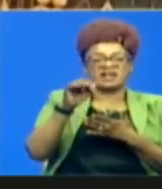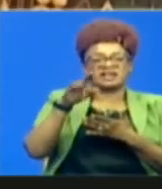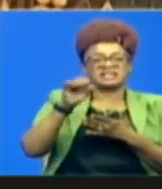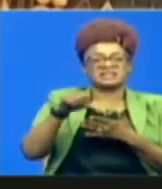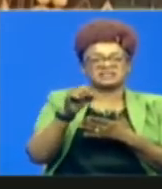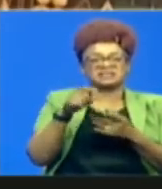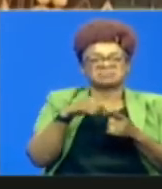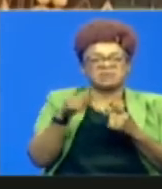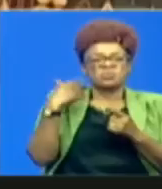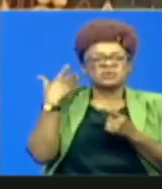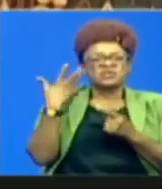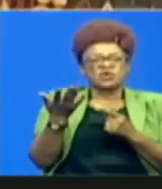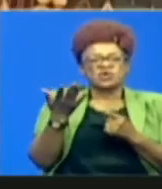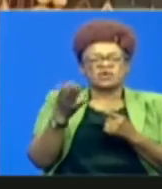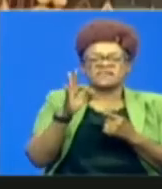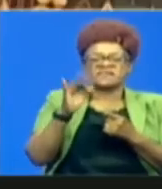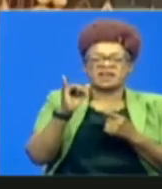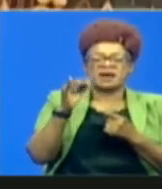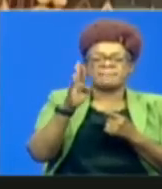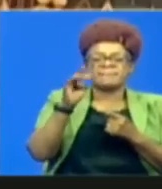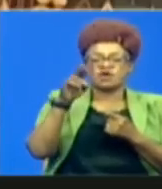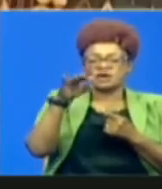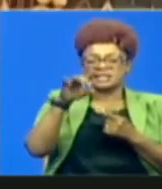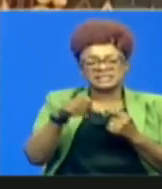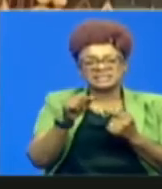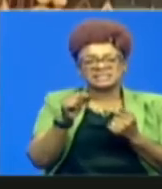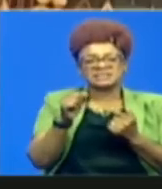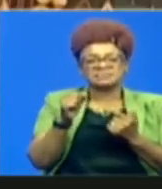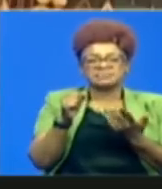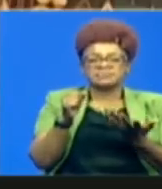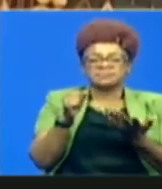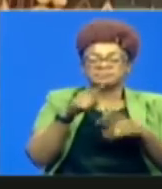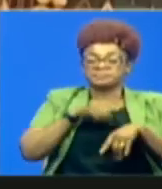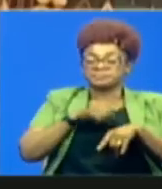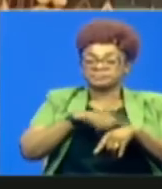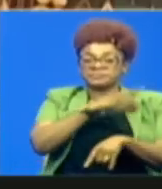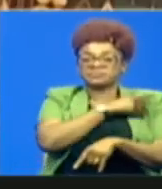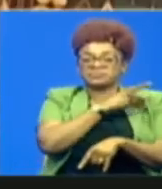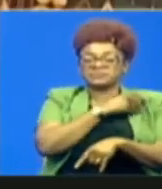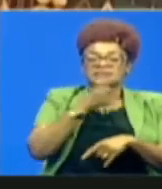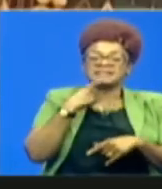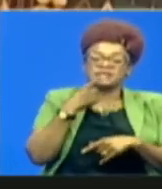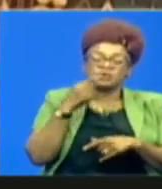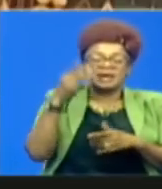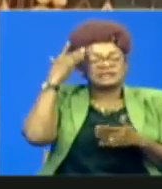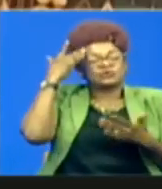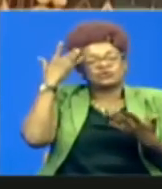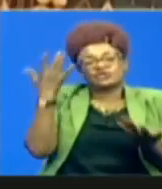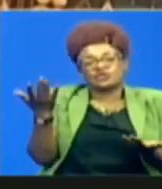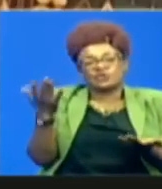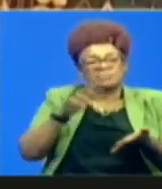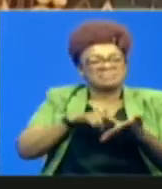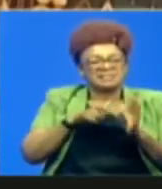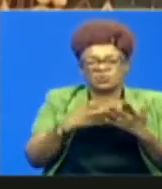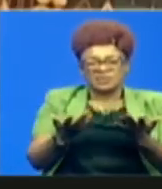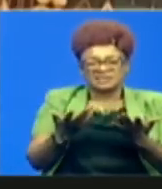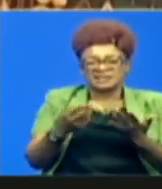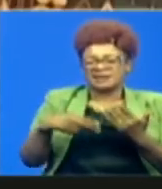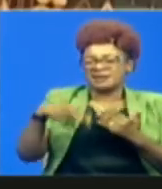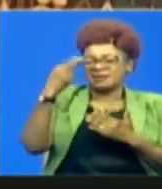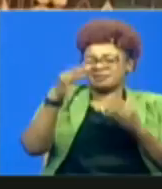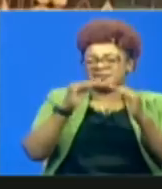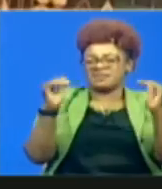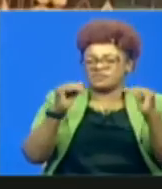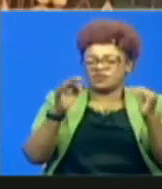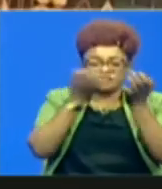don't know if it's fibroids. I'm like, you see, when a doctor tells you I don't know, that's high level of negligence.